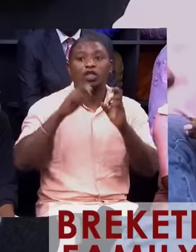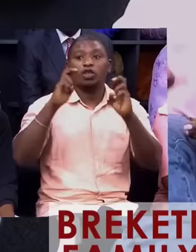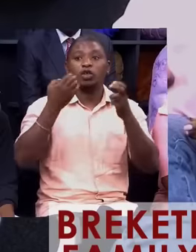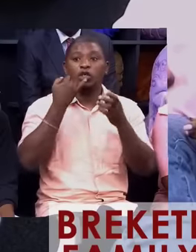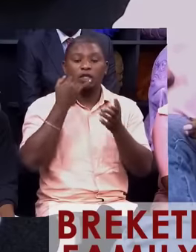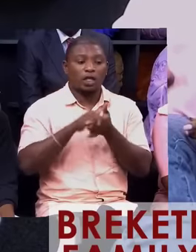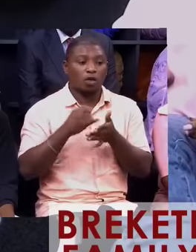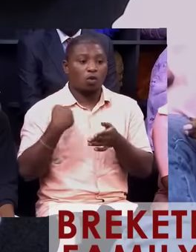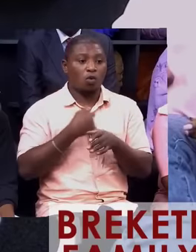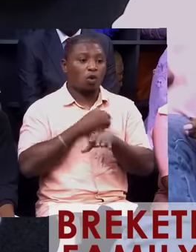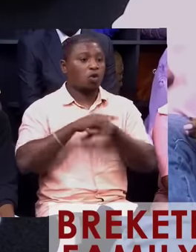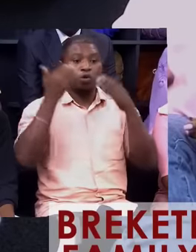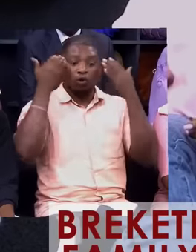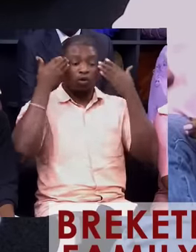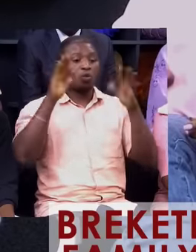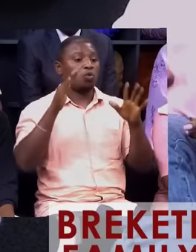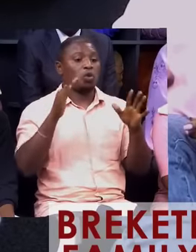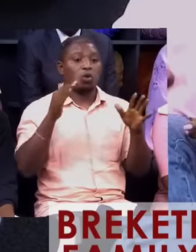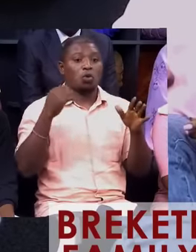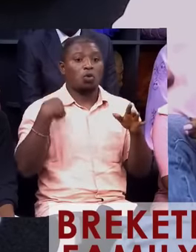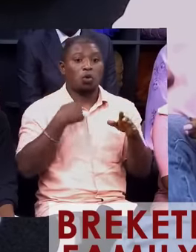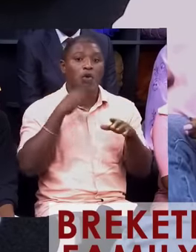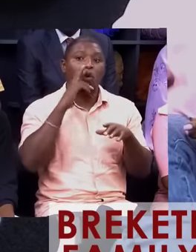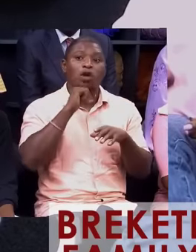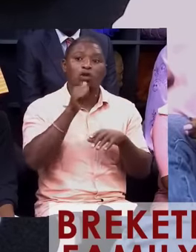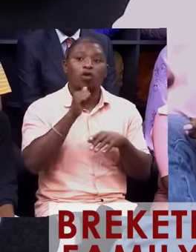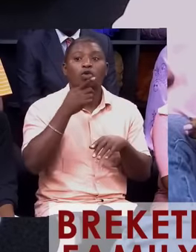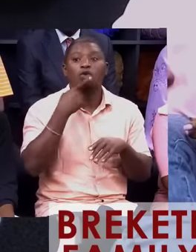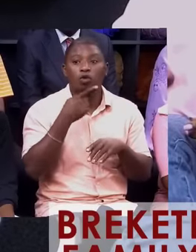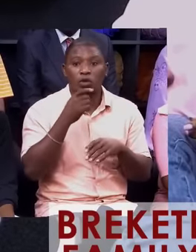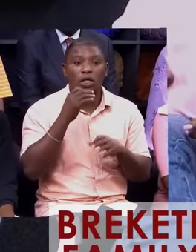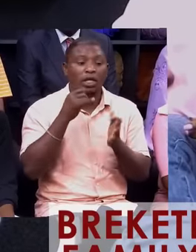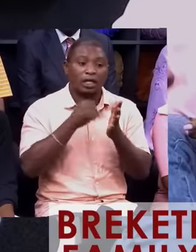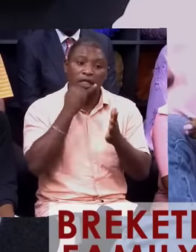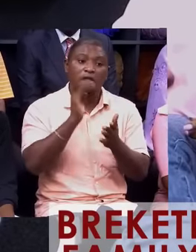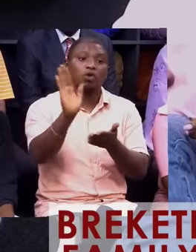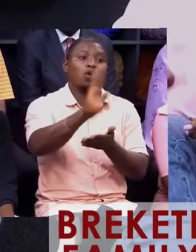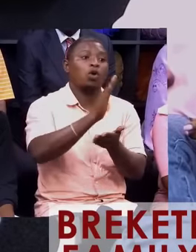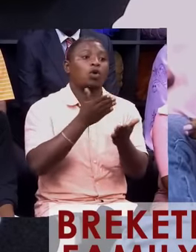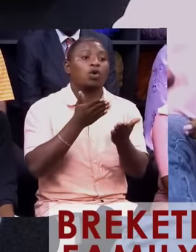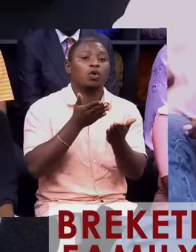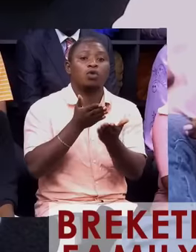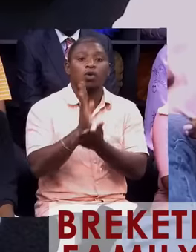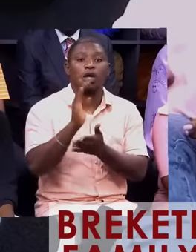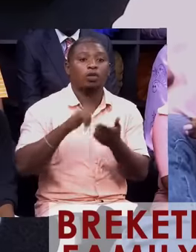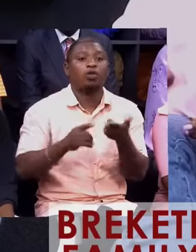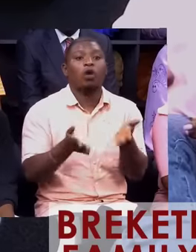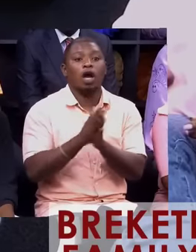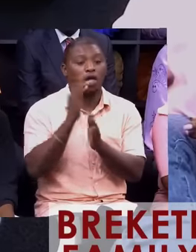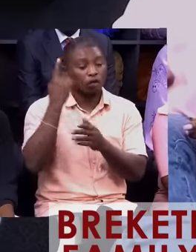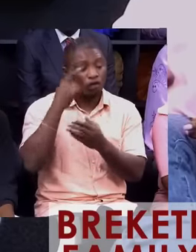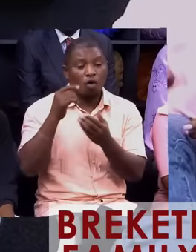know we were not told and I want to tell all consumers is your right to ask for full disclosure businesses is your